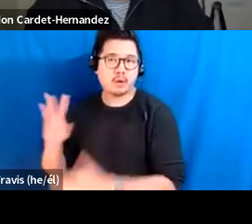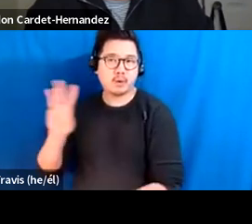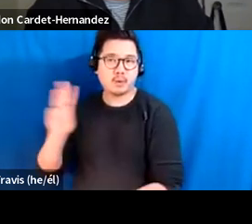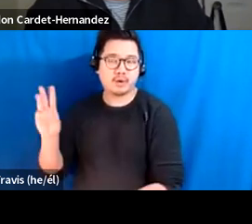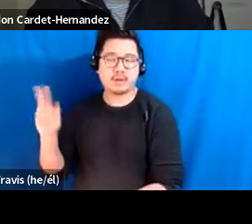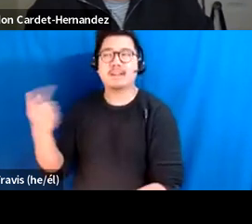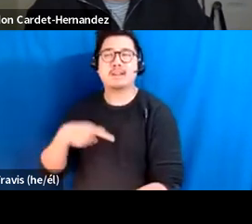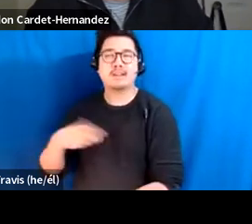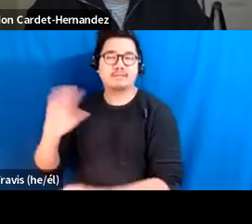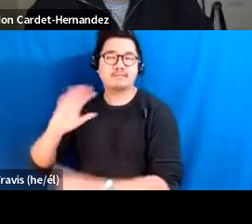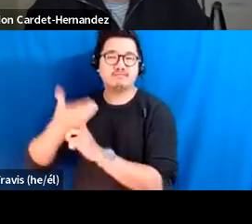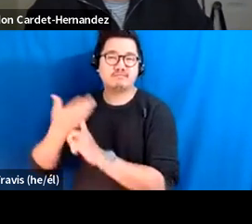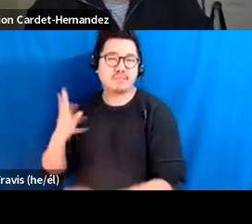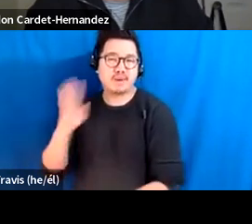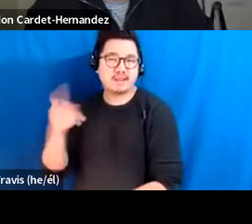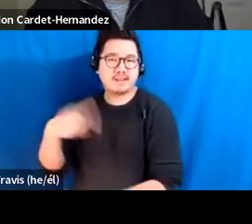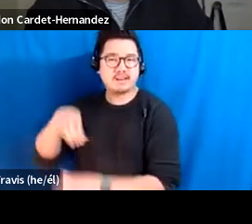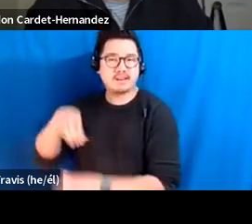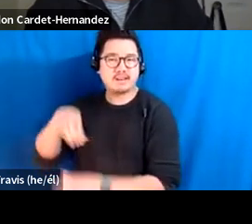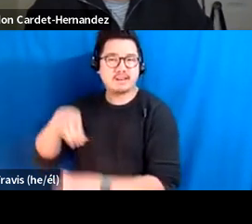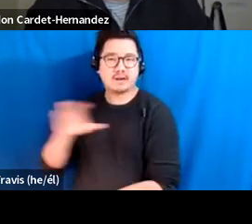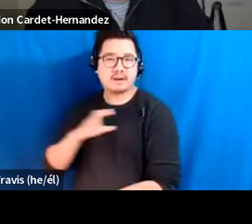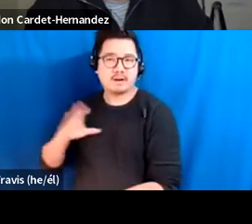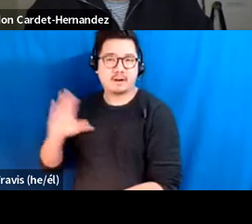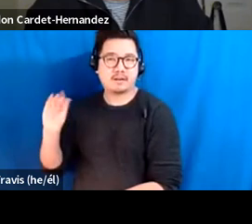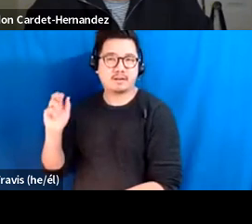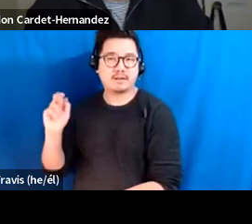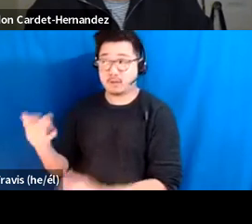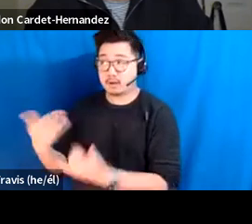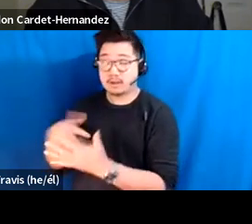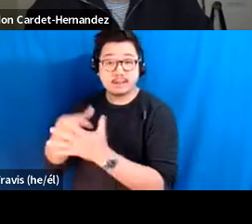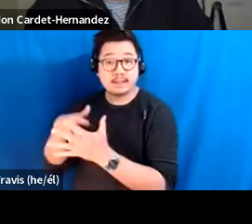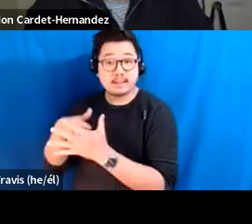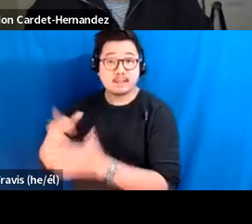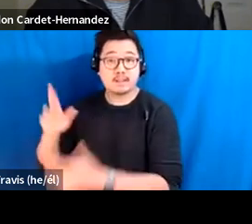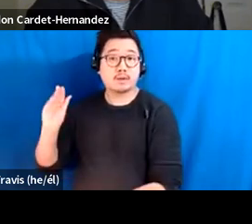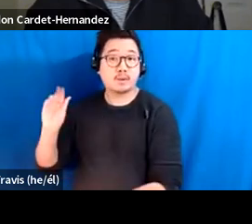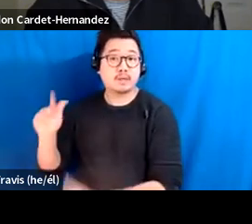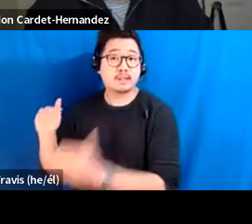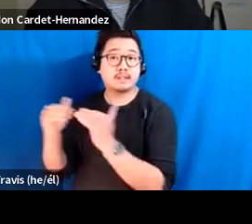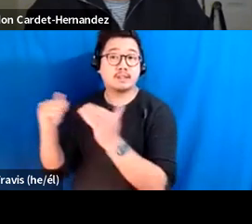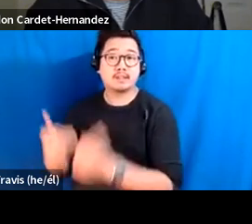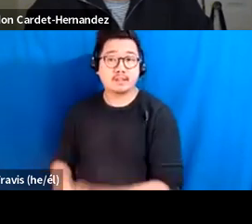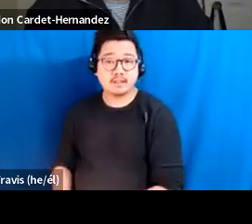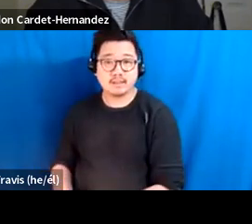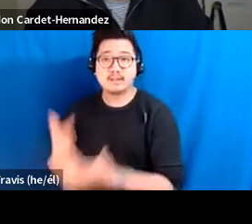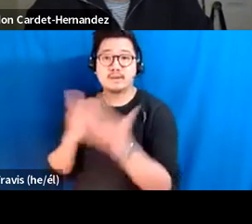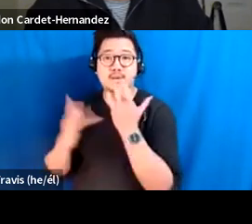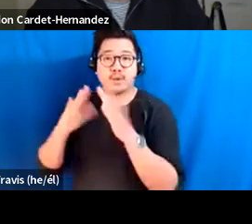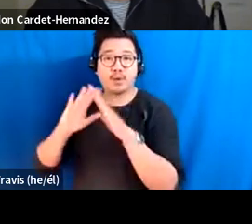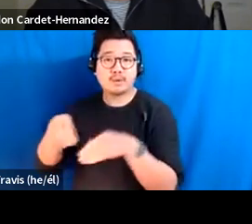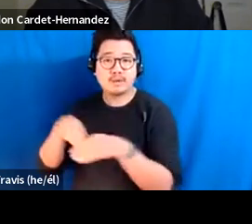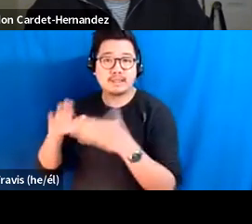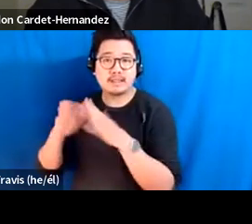cabinet in at each grade level studying topics such as racial justice housing and security in the city and will be making